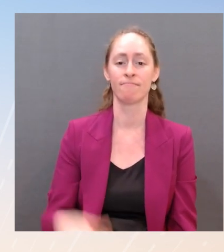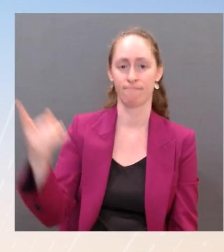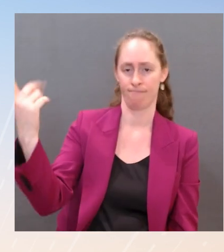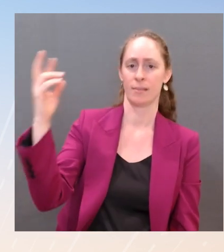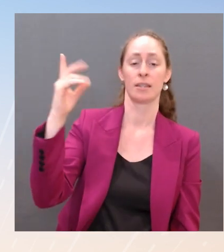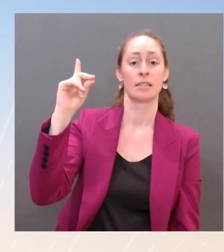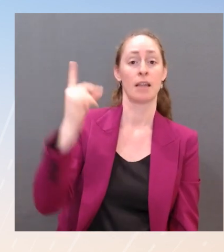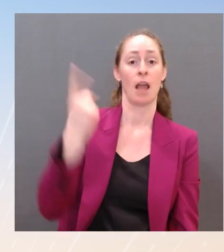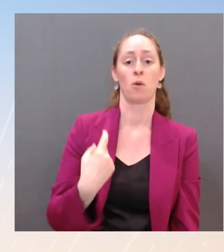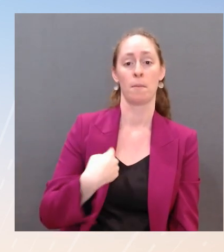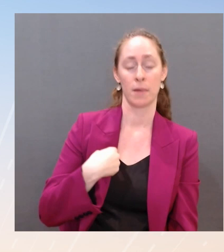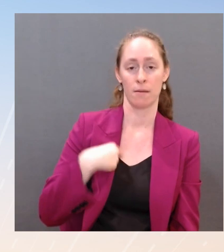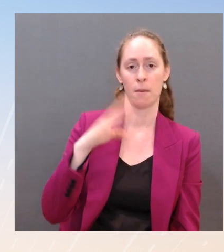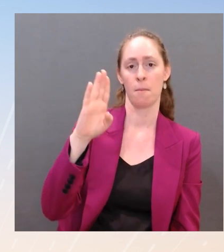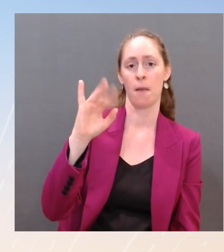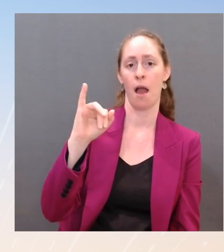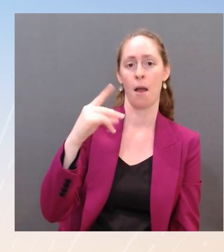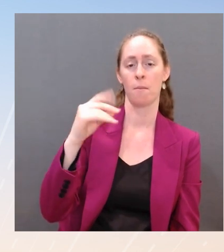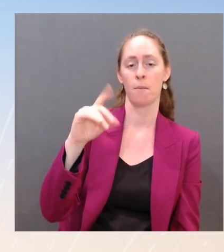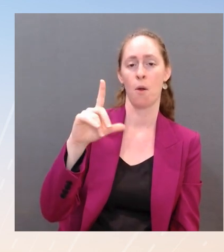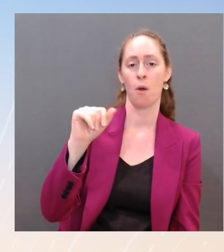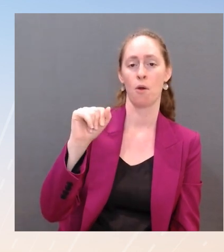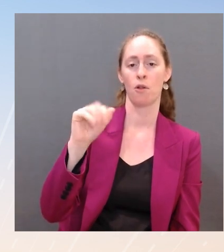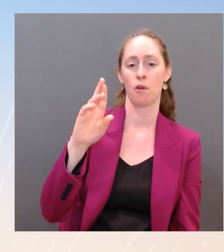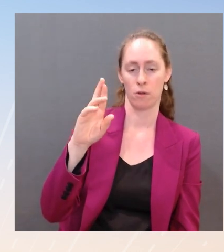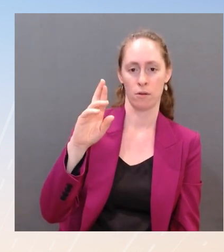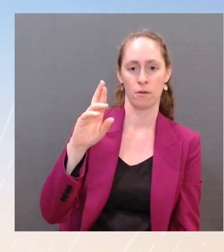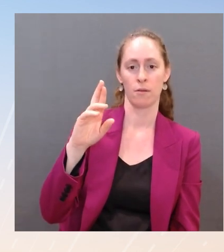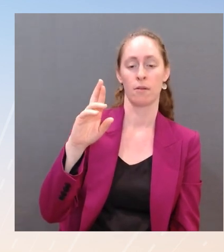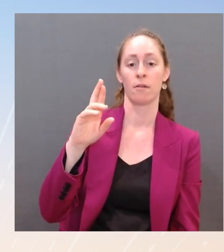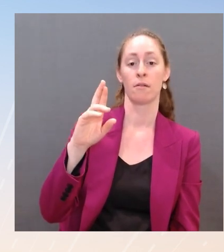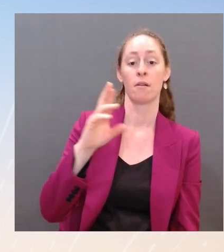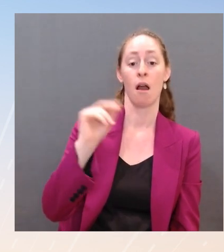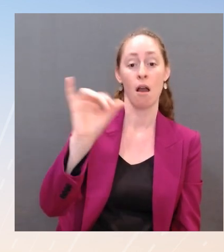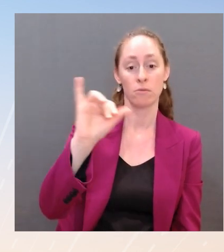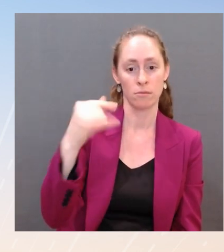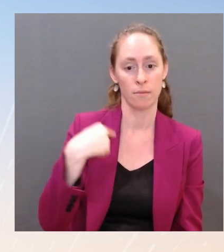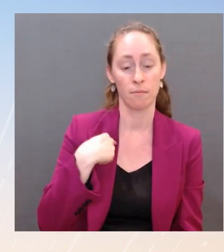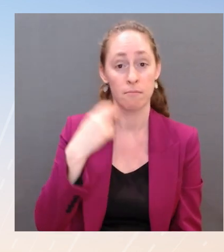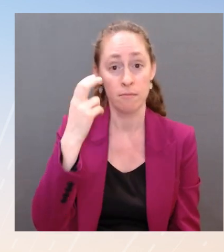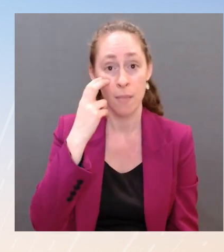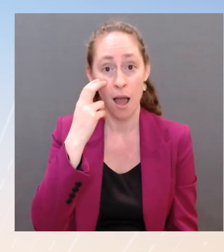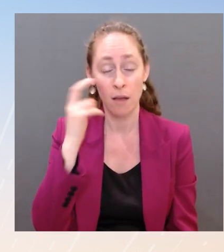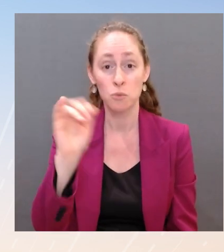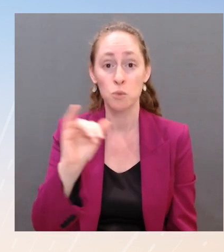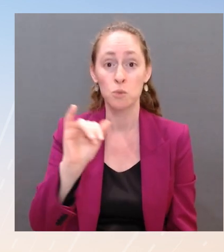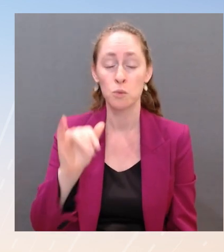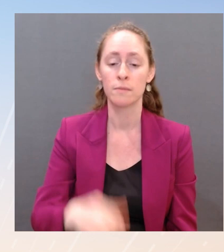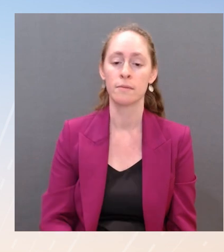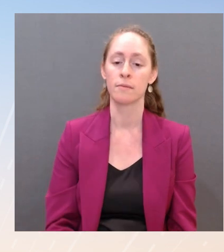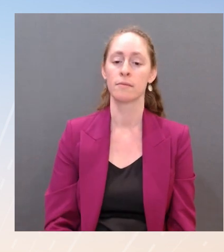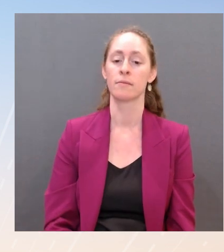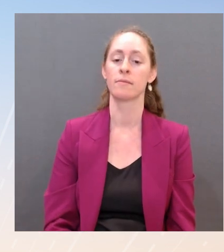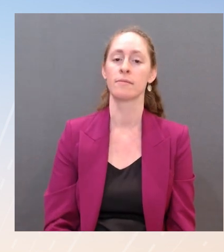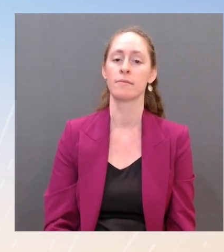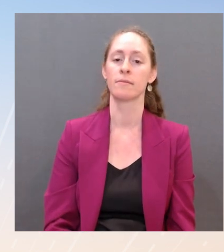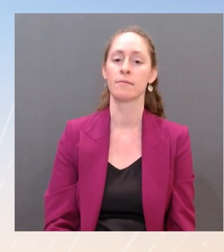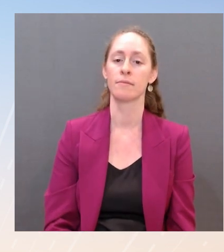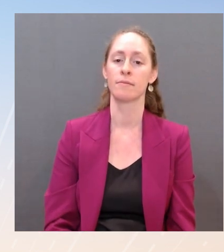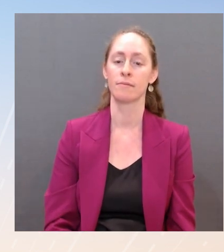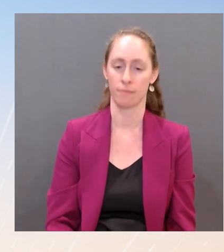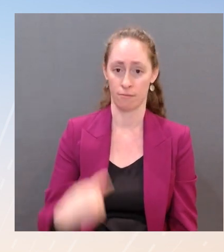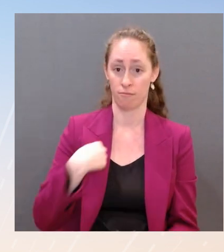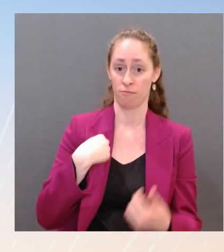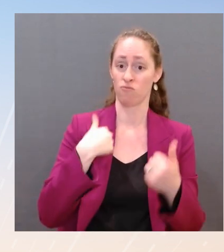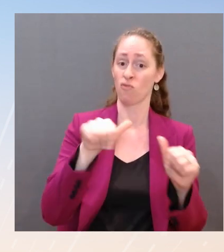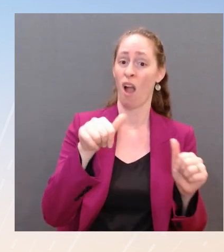brother found me during my final suicide attempt that I started writing letters to strangers. And it started as a small student club at my high school, but